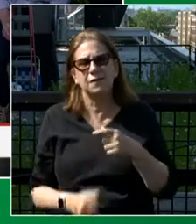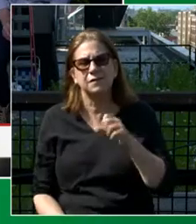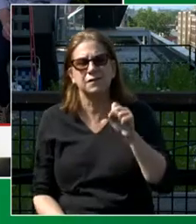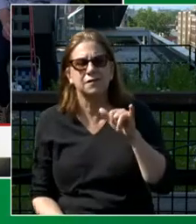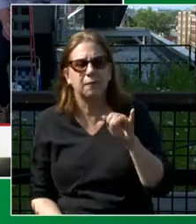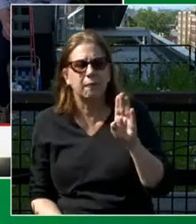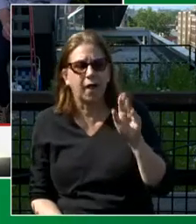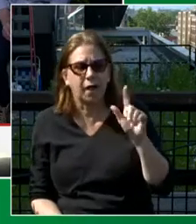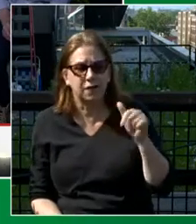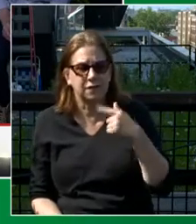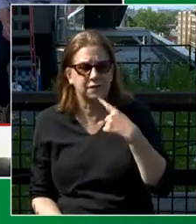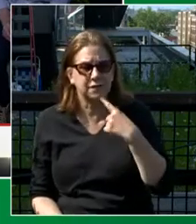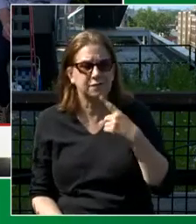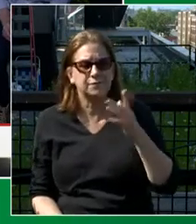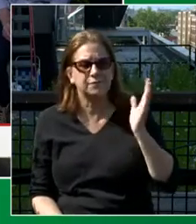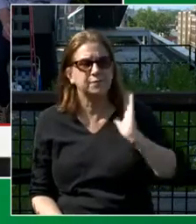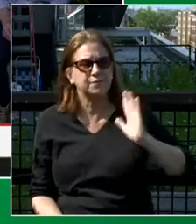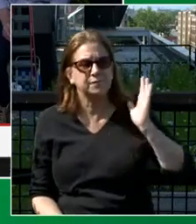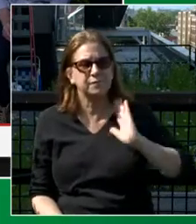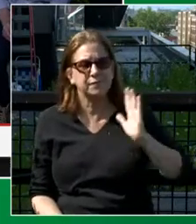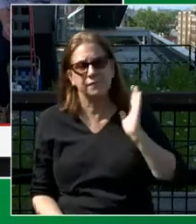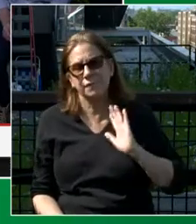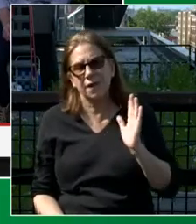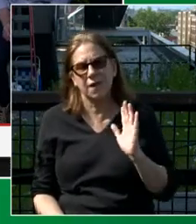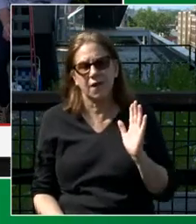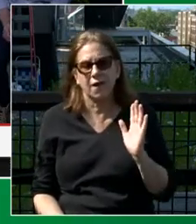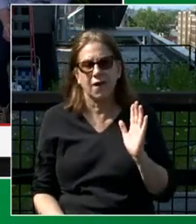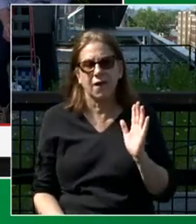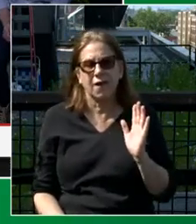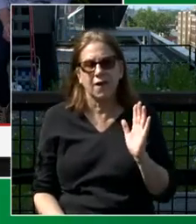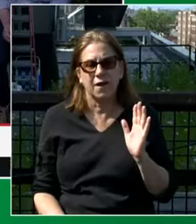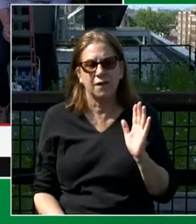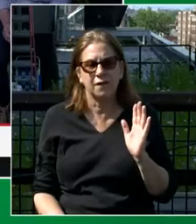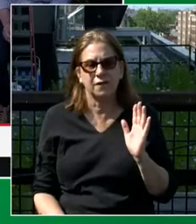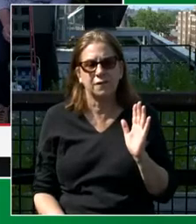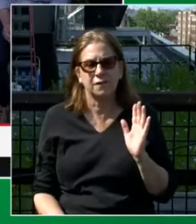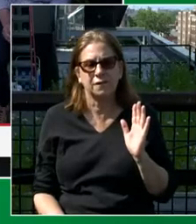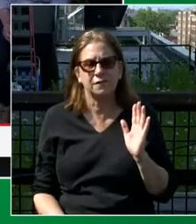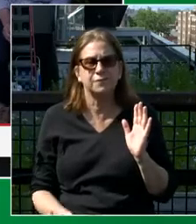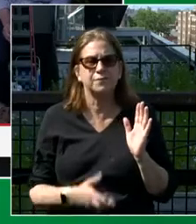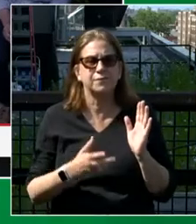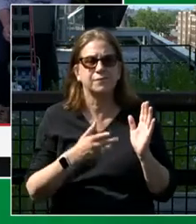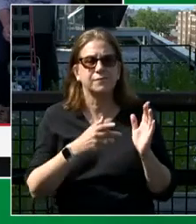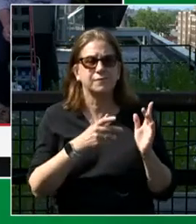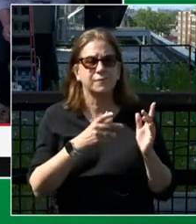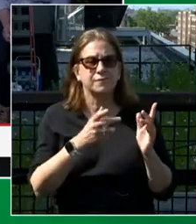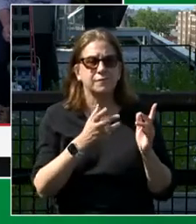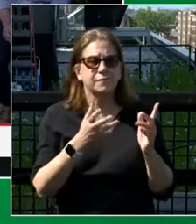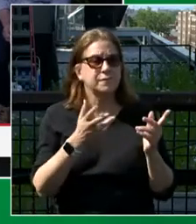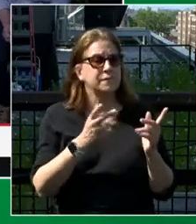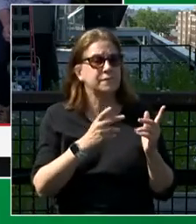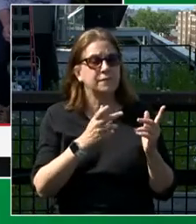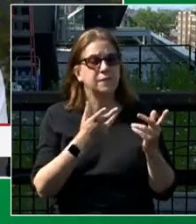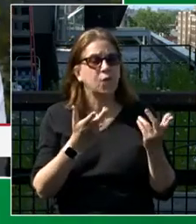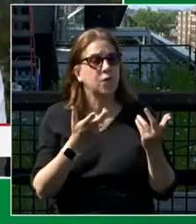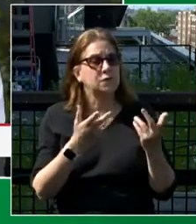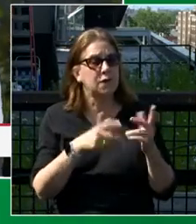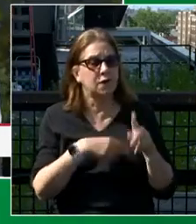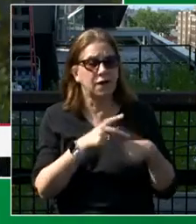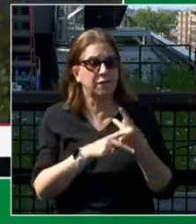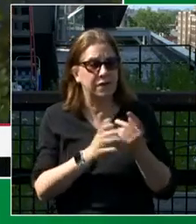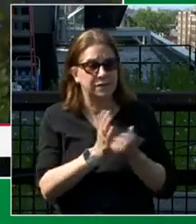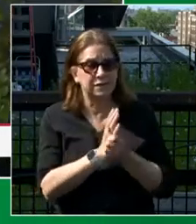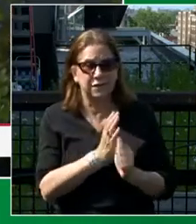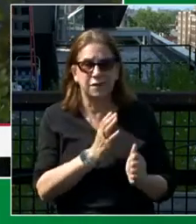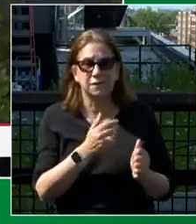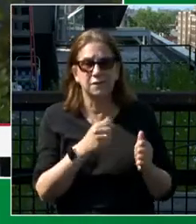should do on like safe serve and things like that, or what are those skills? Just knowledge is power, right? So the more communication that we